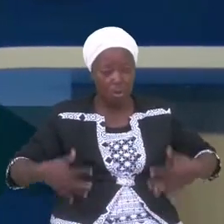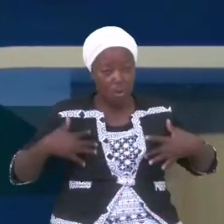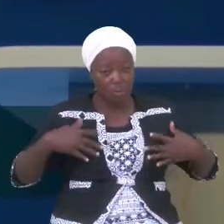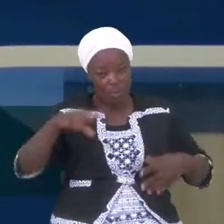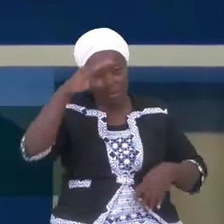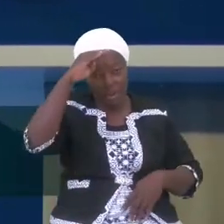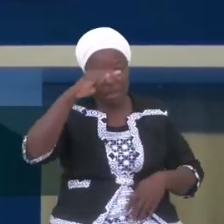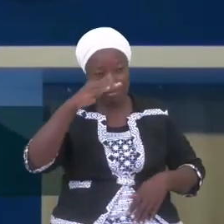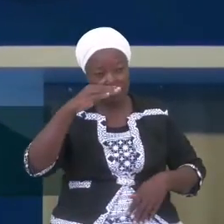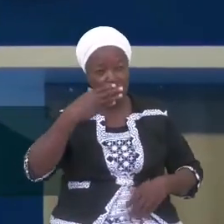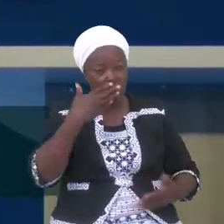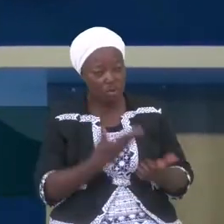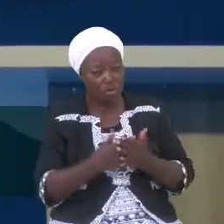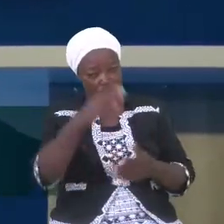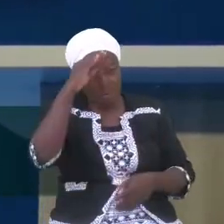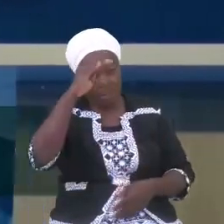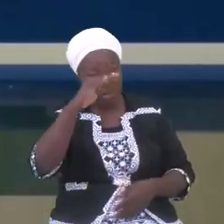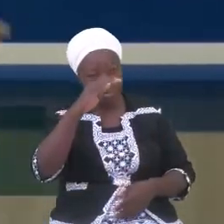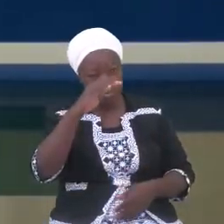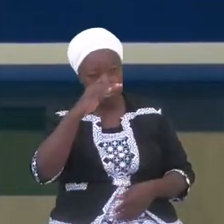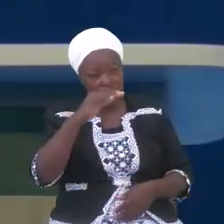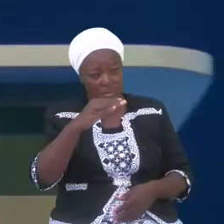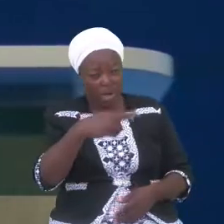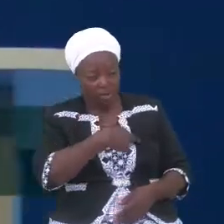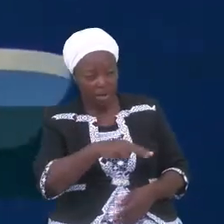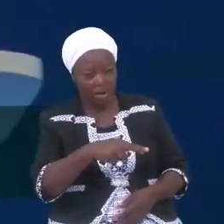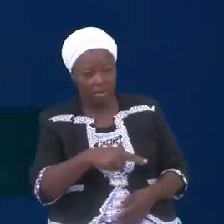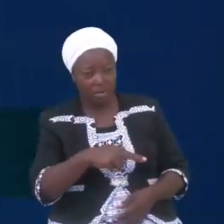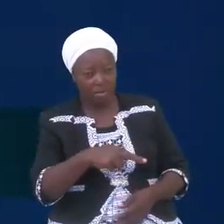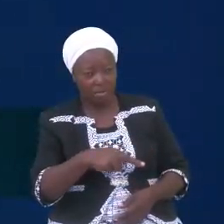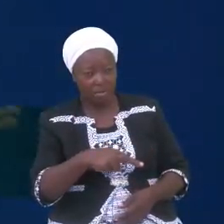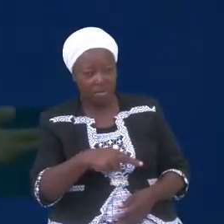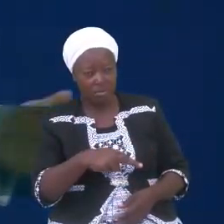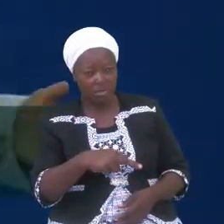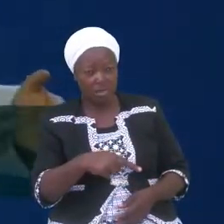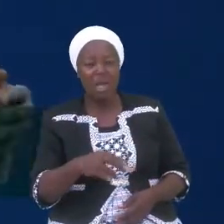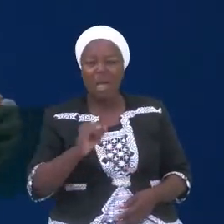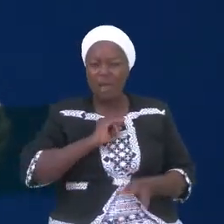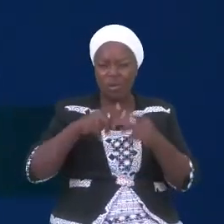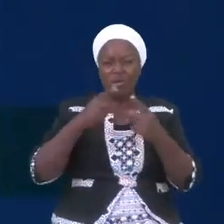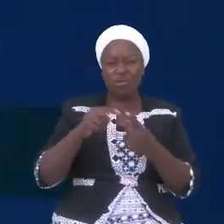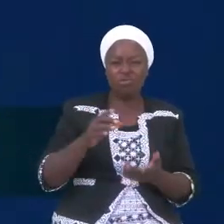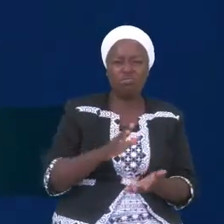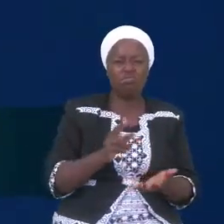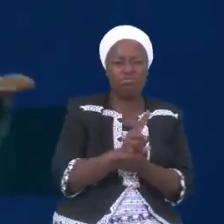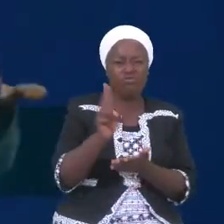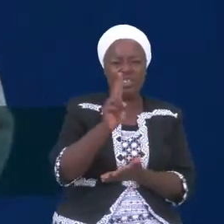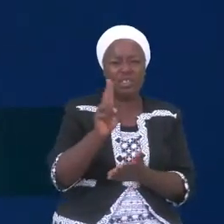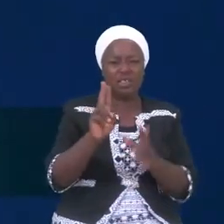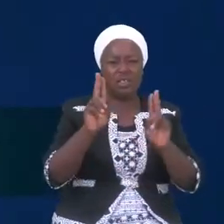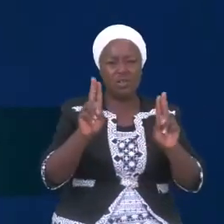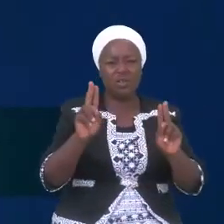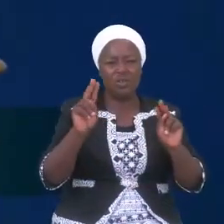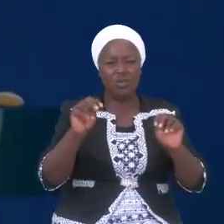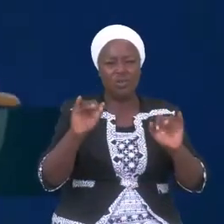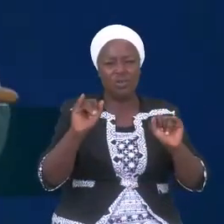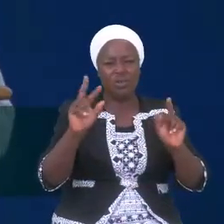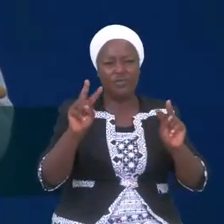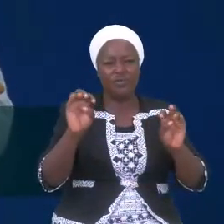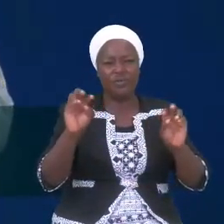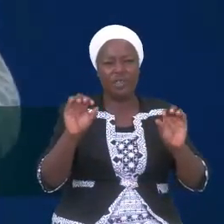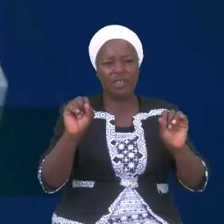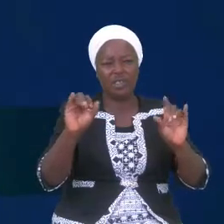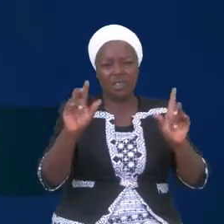religious, nice, and went to the college and university, and then came